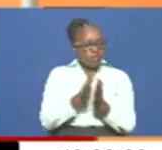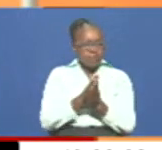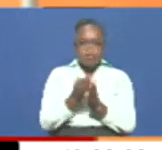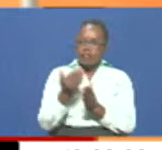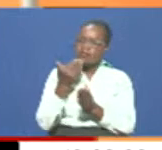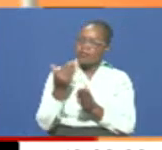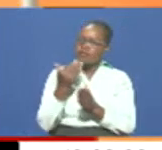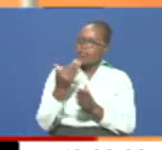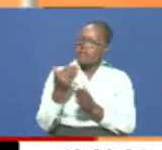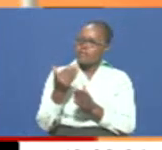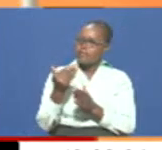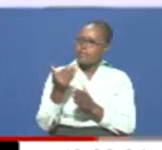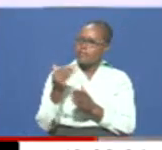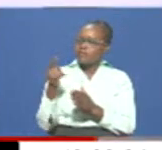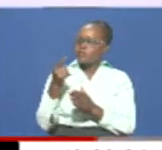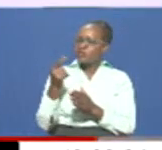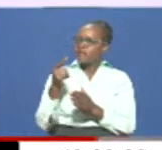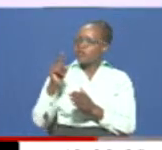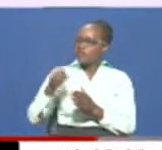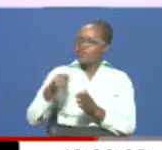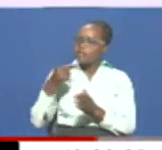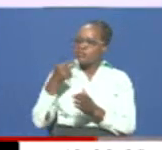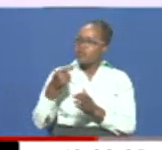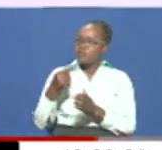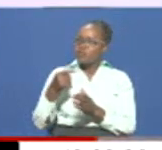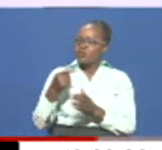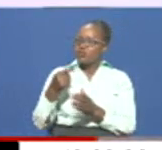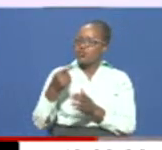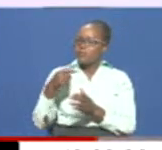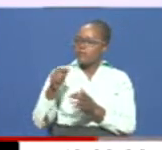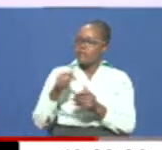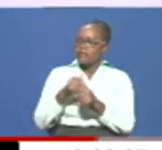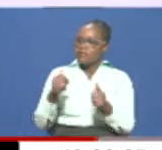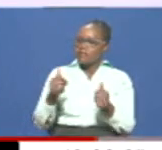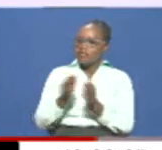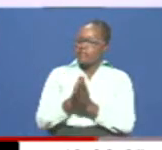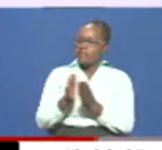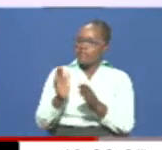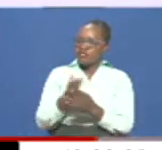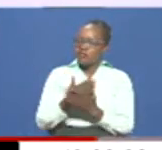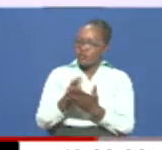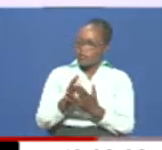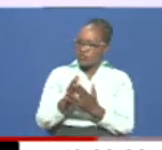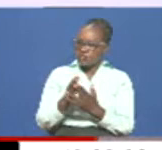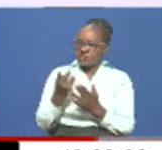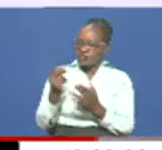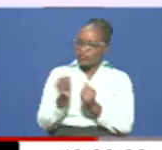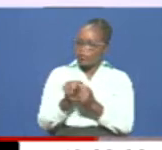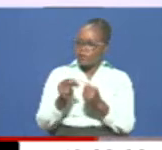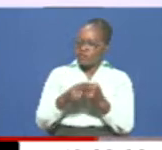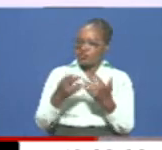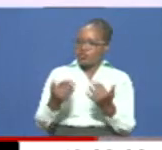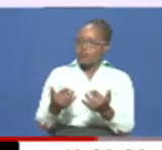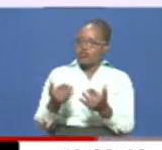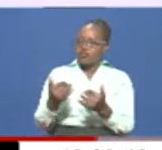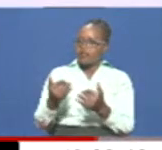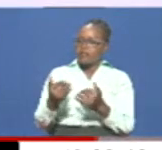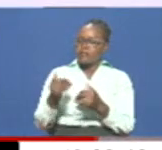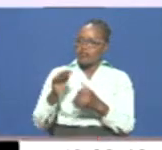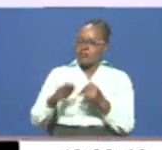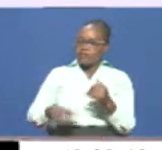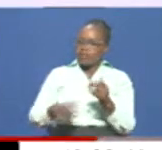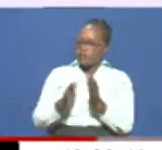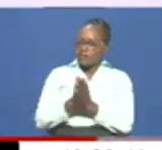First, we must say, and as you rightly put, between 2017 to now, the landscape has greatly, greatly